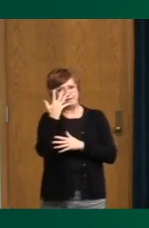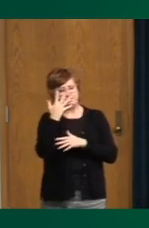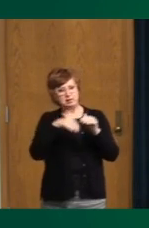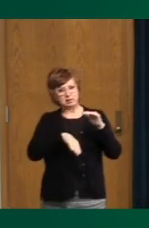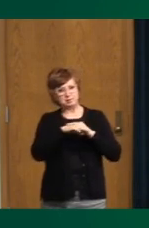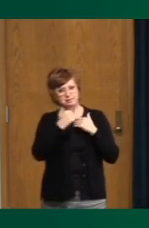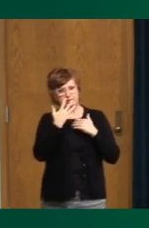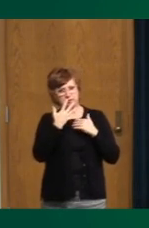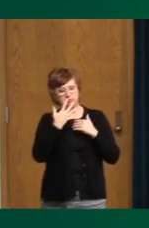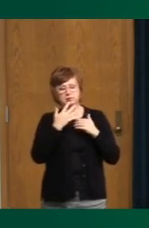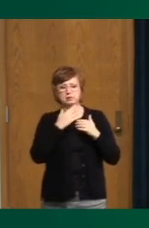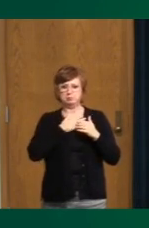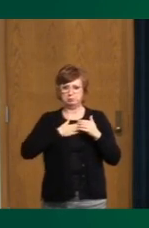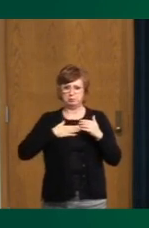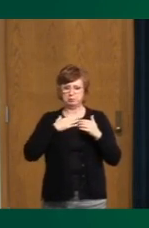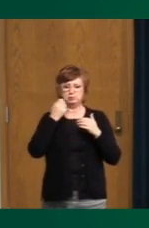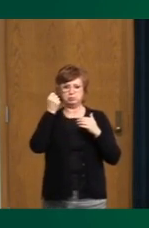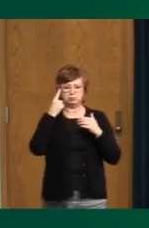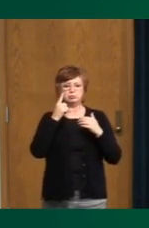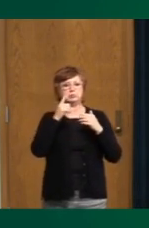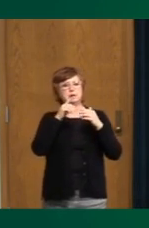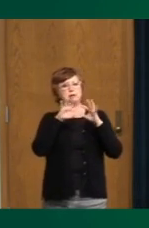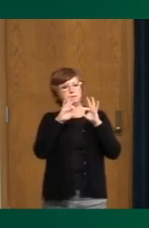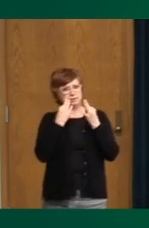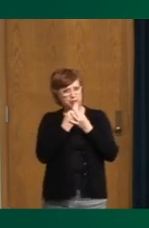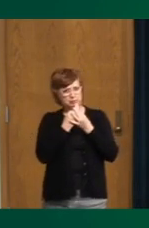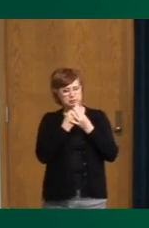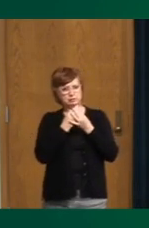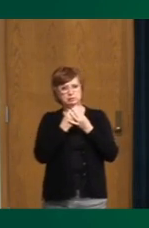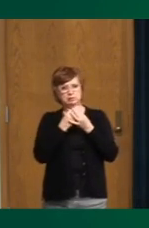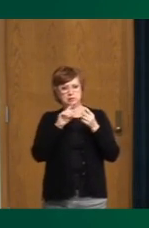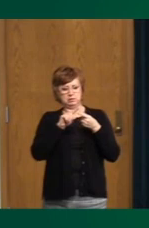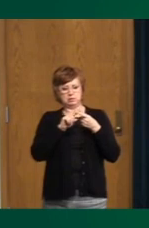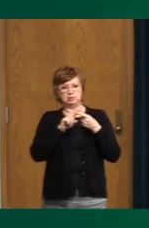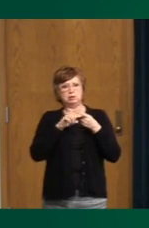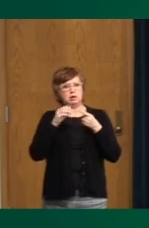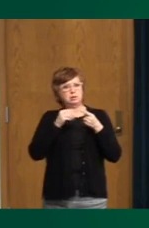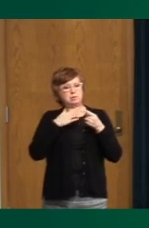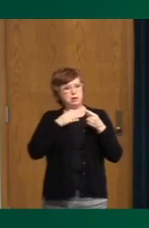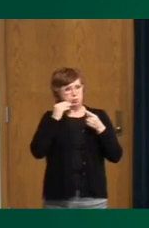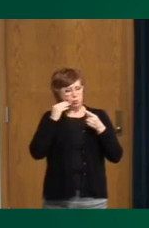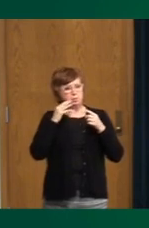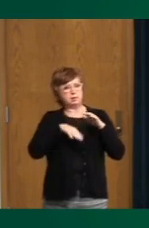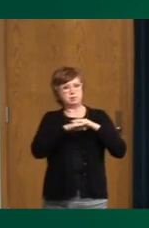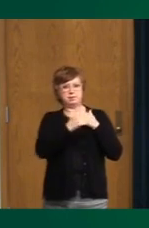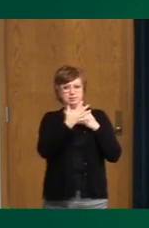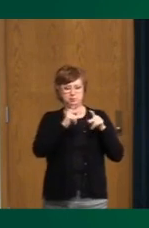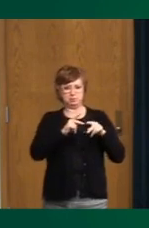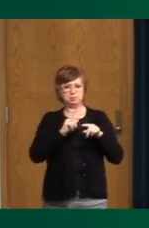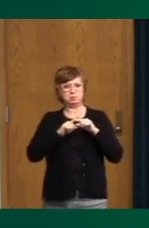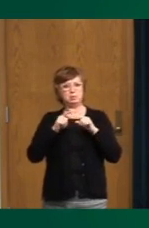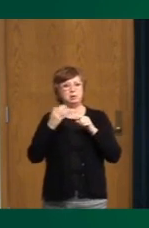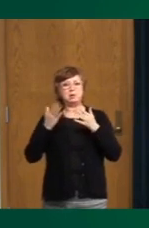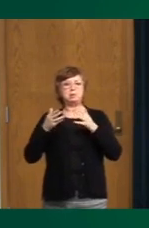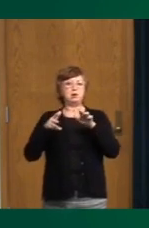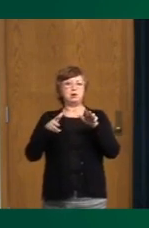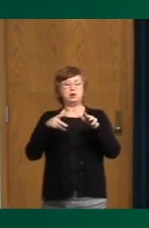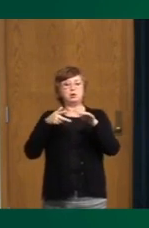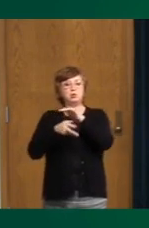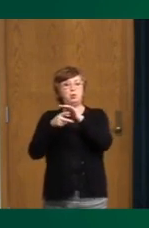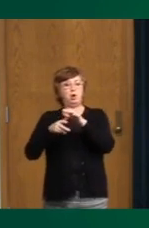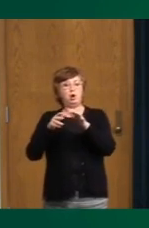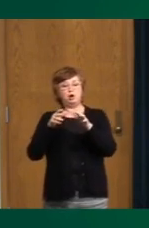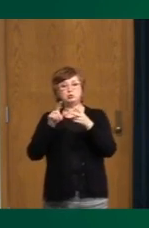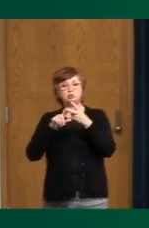your home. This includes any building located on your property, such as a garage or a shed. There are a few